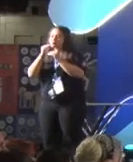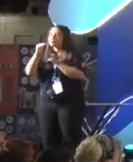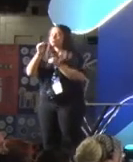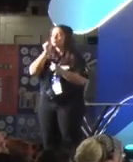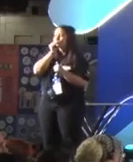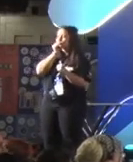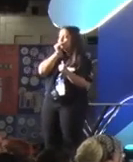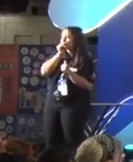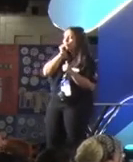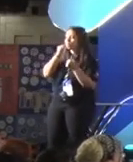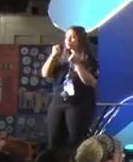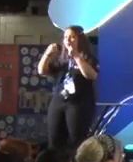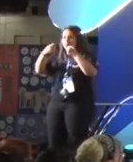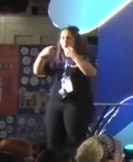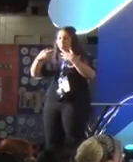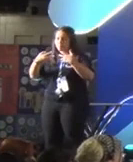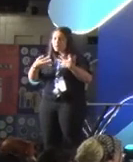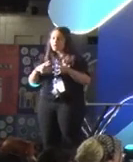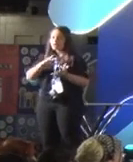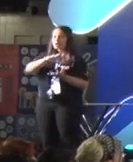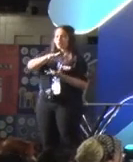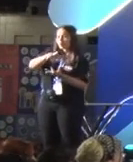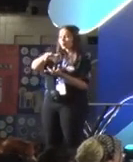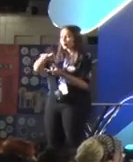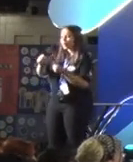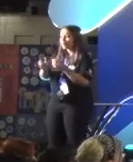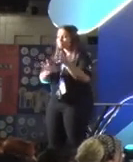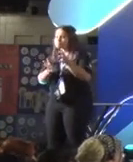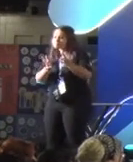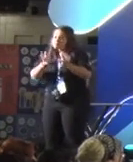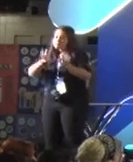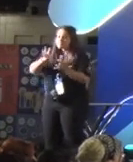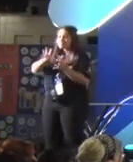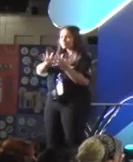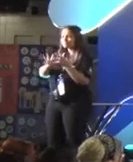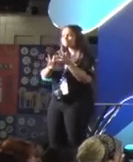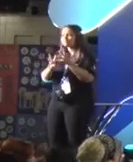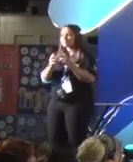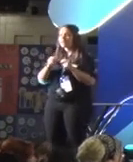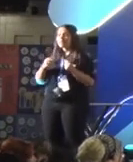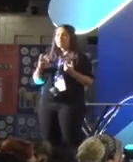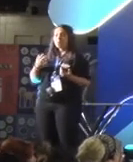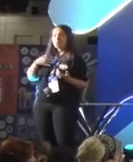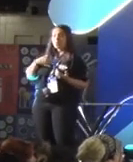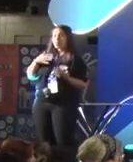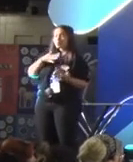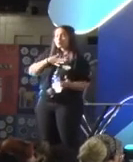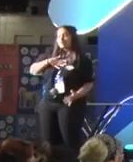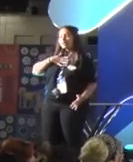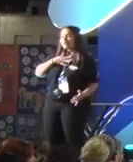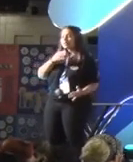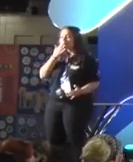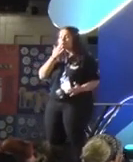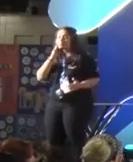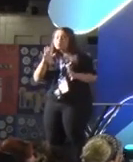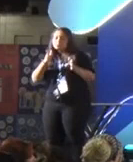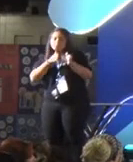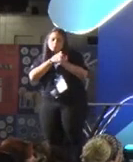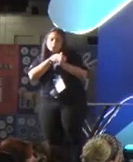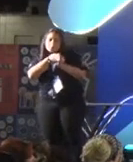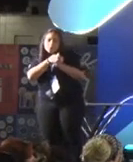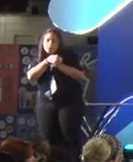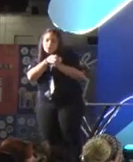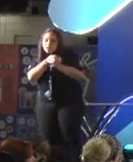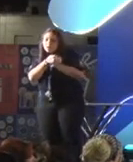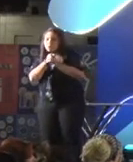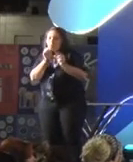etc. And I would like to ask you, for some advice, what do you think